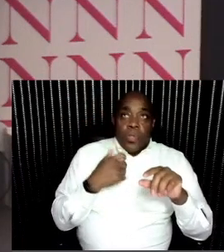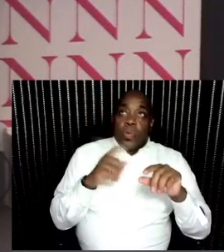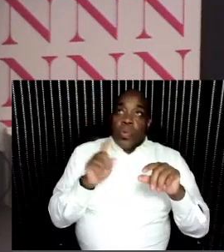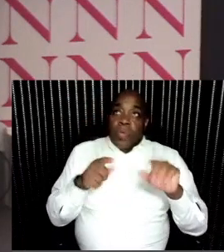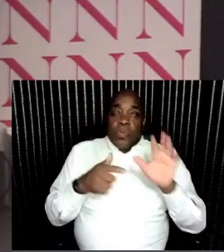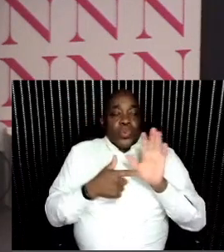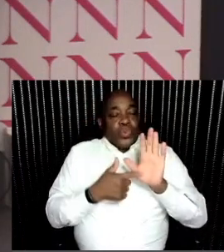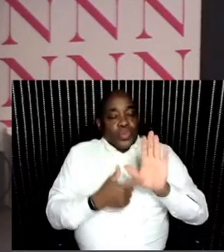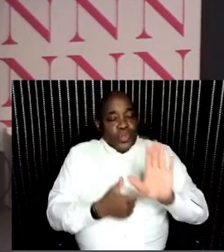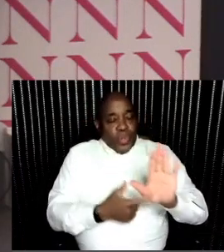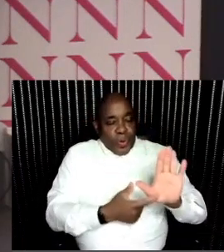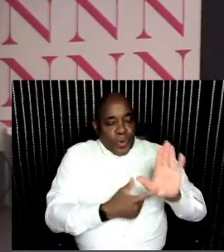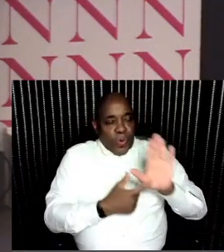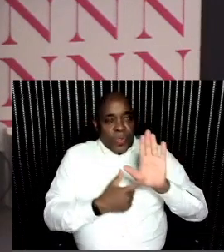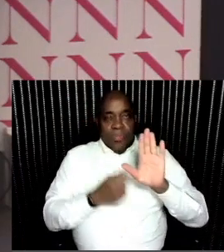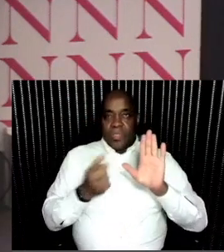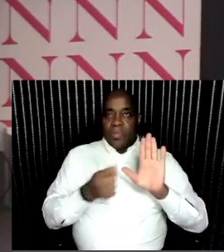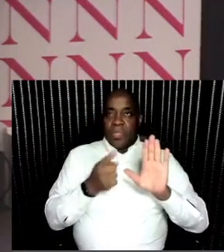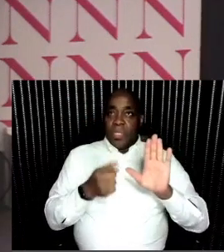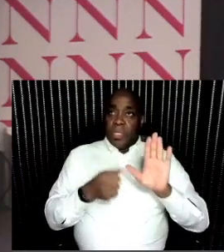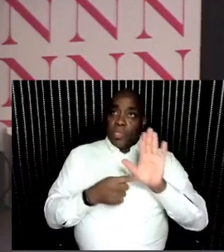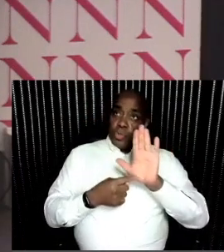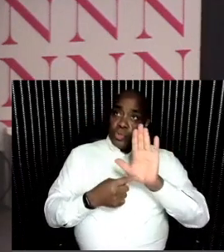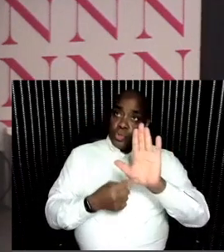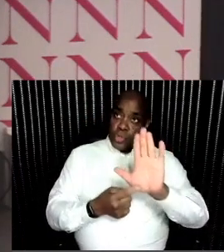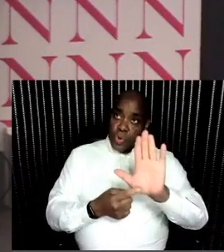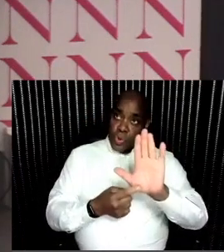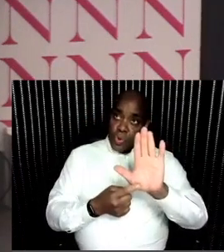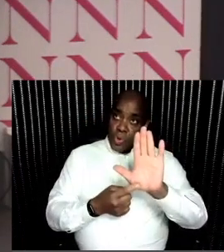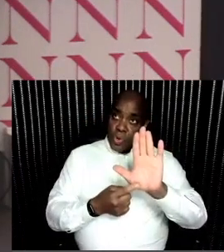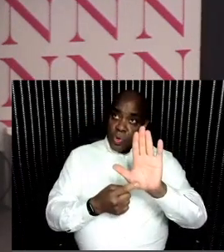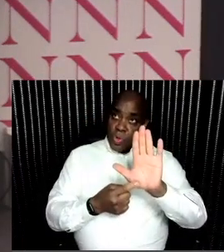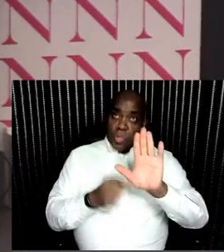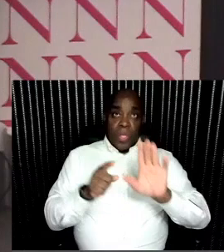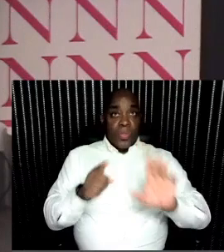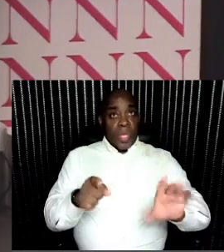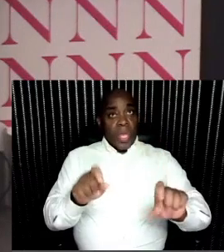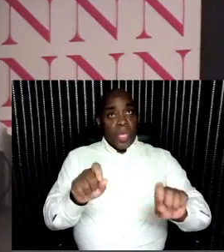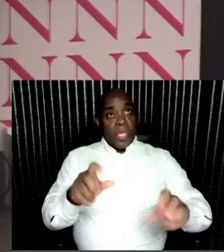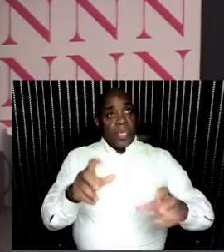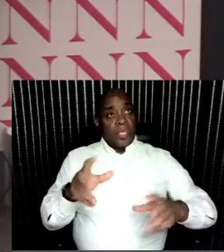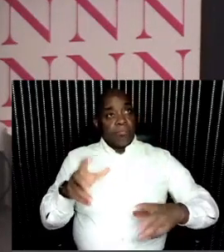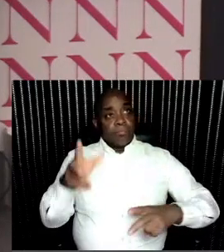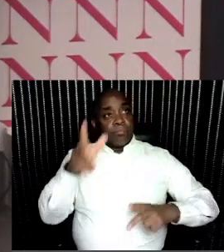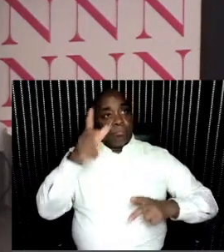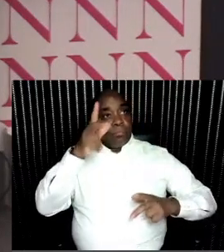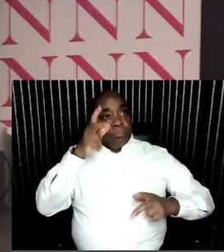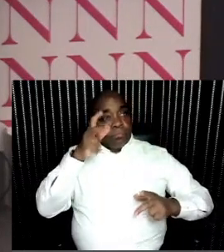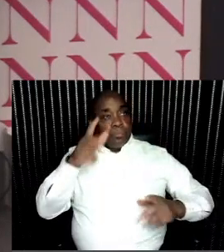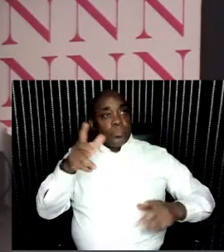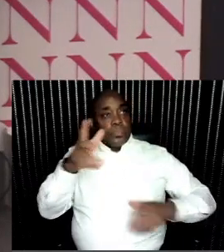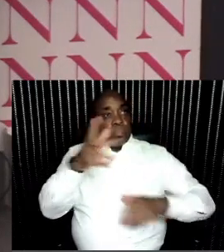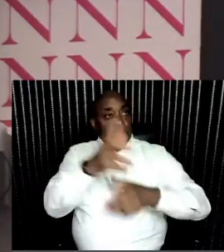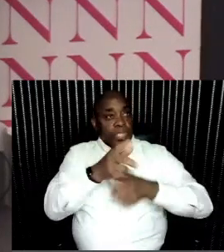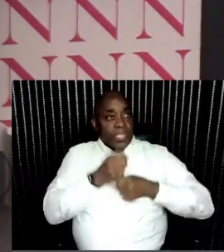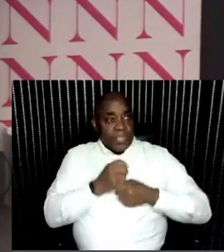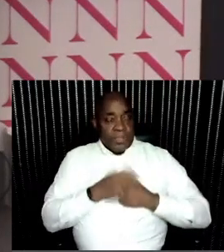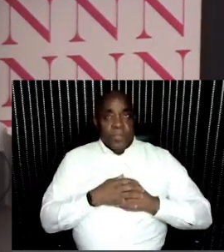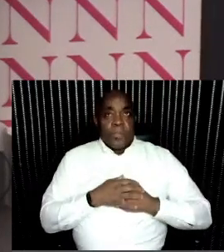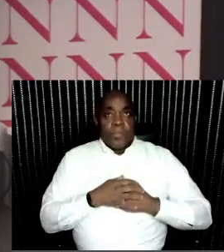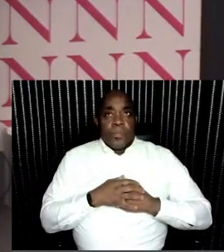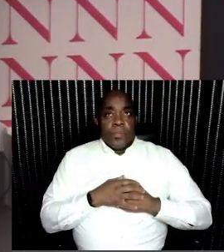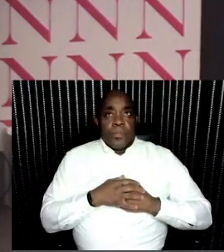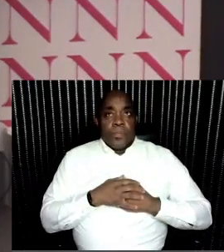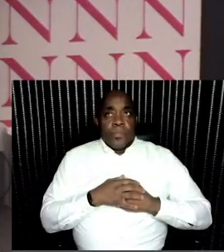something and you gotta show it in a way that they can take it. So like even when we did digital things, the idea like, well, there has to